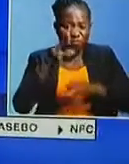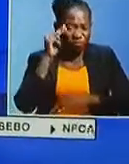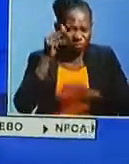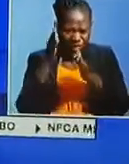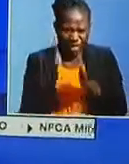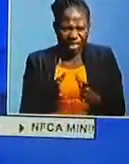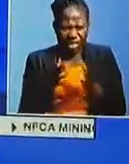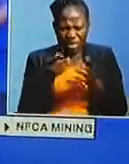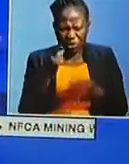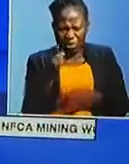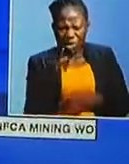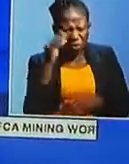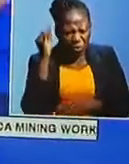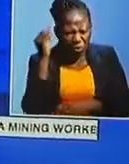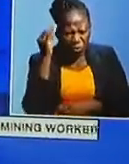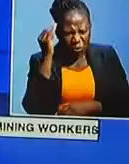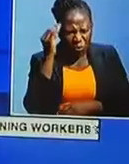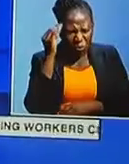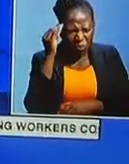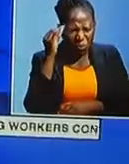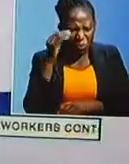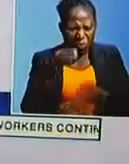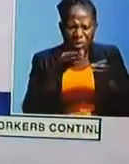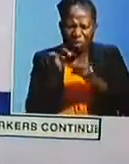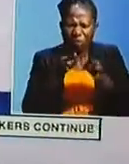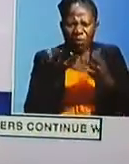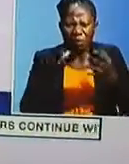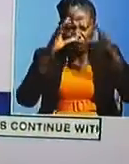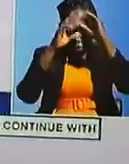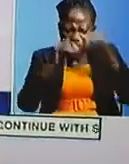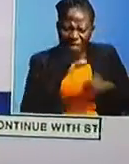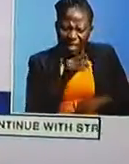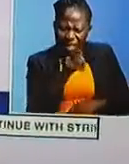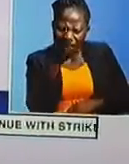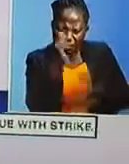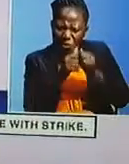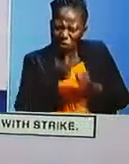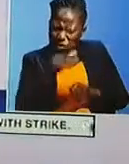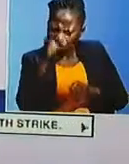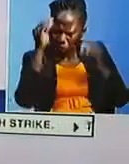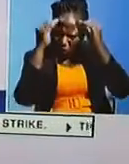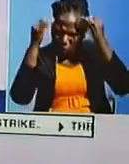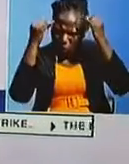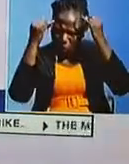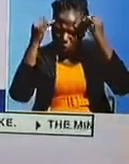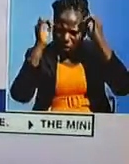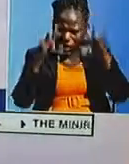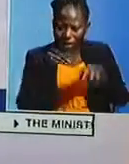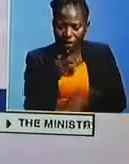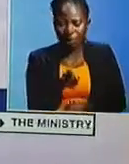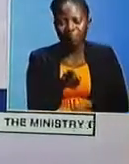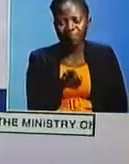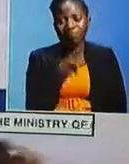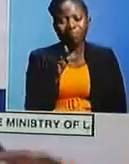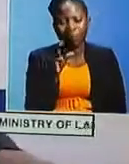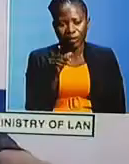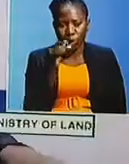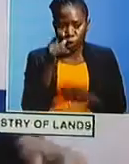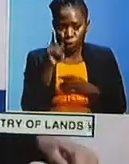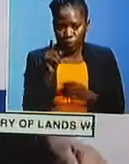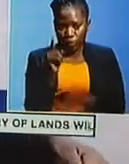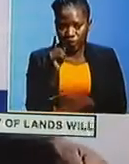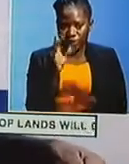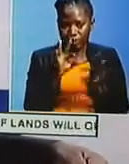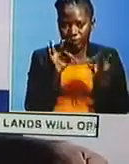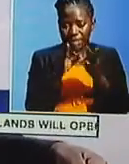that because he's aware of this danger? Well, one thing that you need to understand is the complexity of the government. That is why the